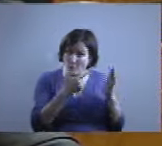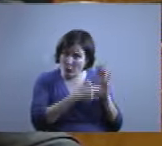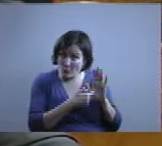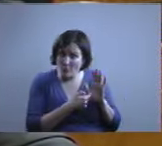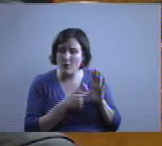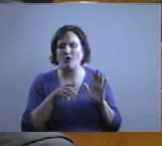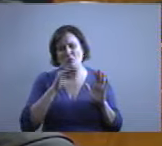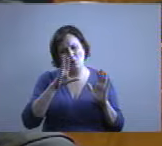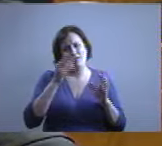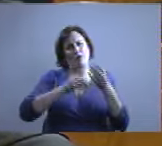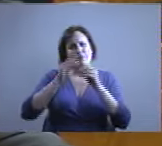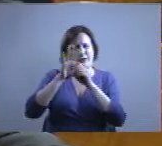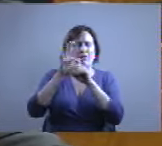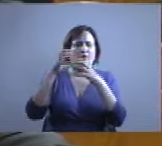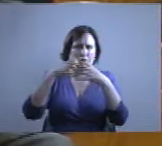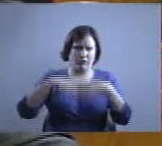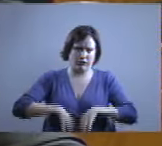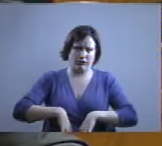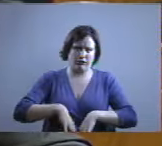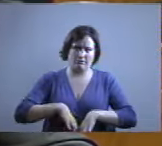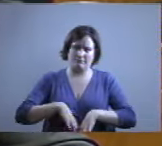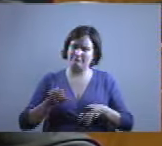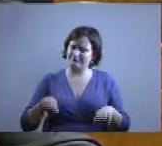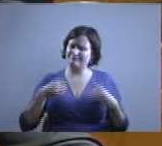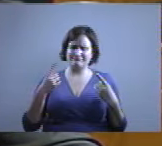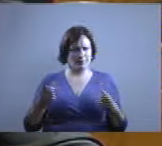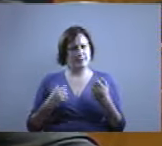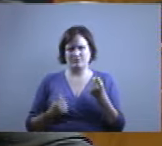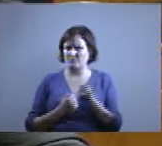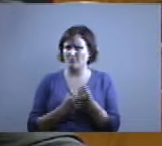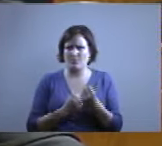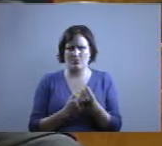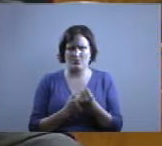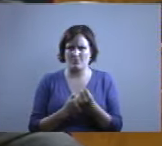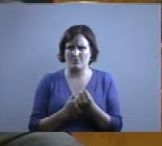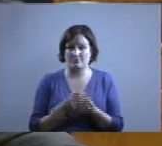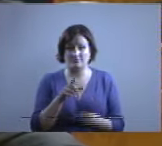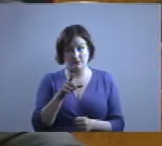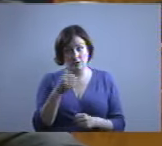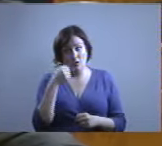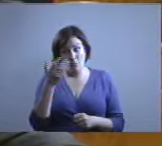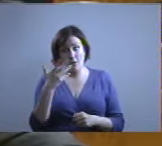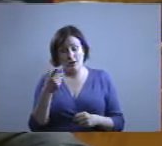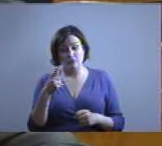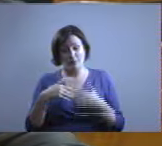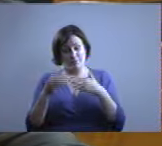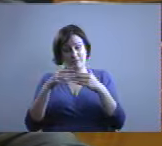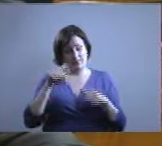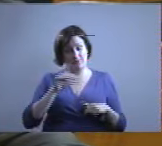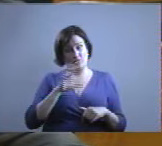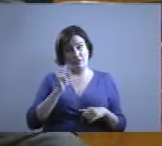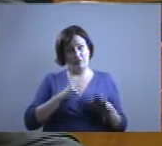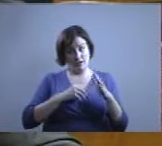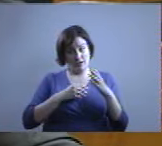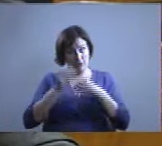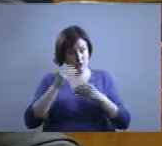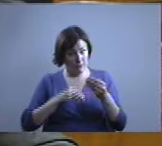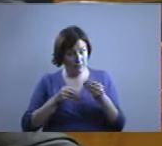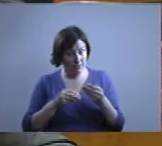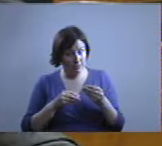like this. And we can never support it. And if you really want to build the economy of South Africa,